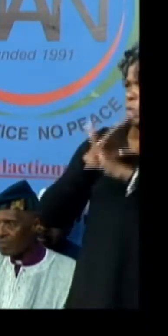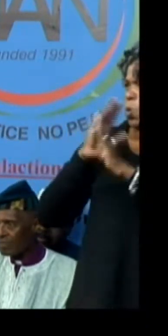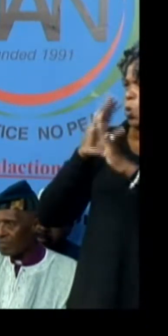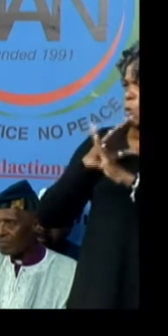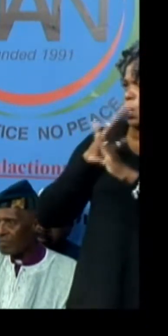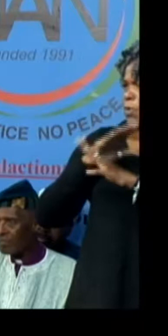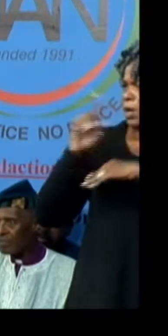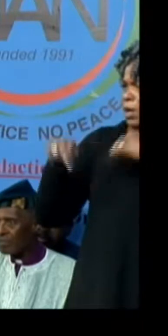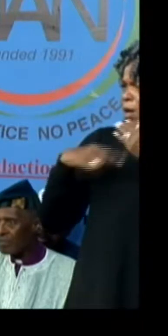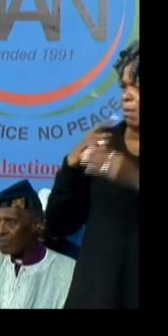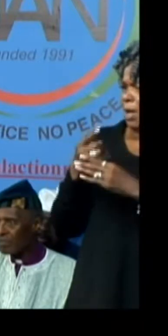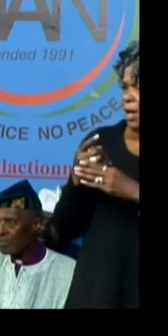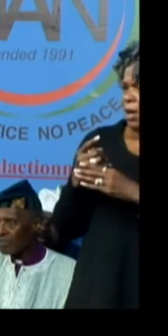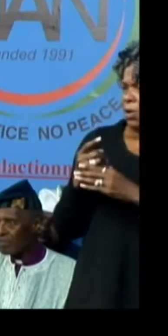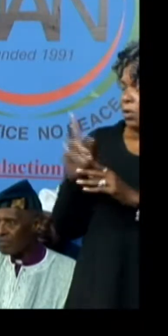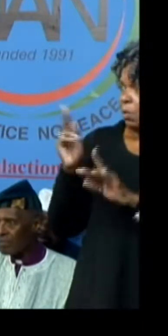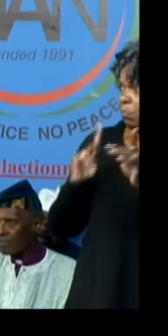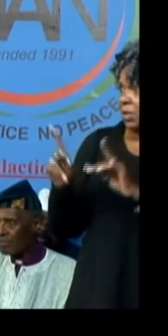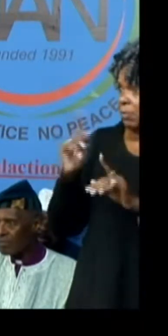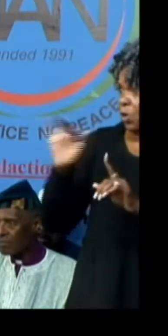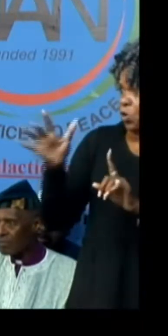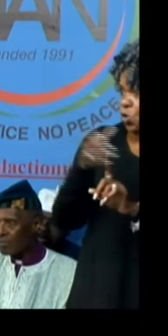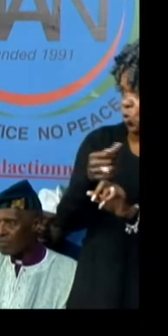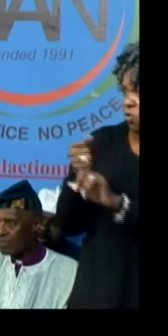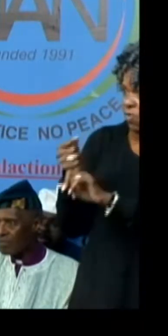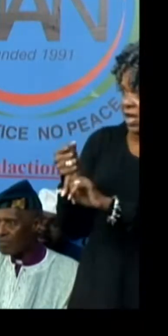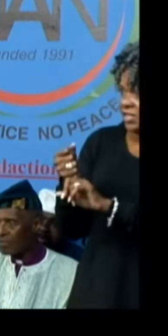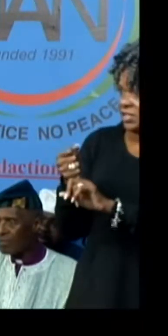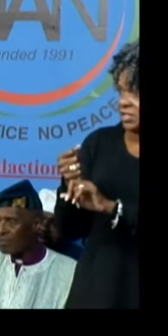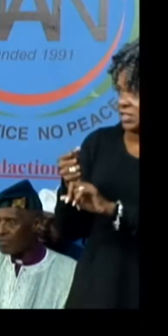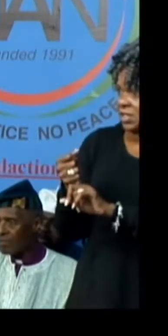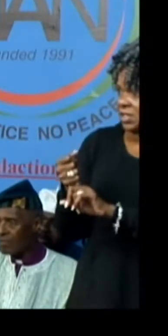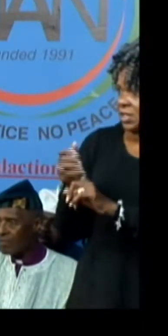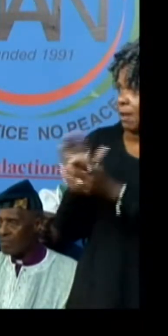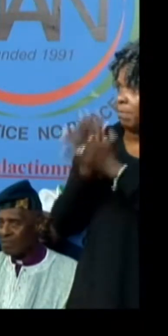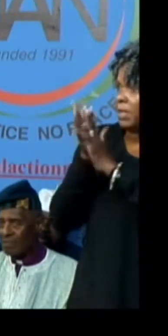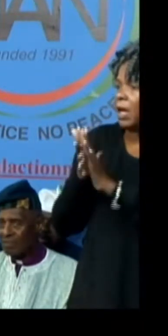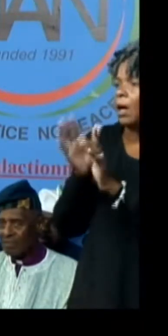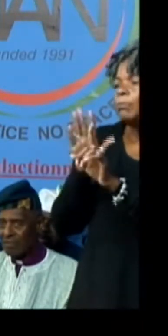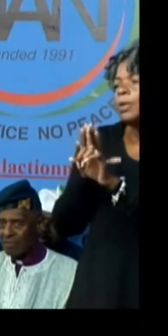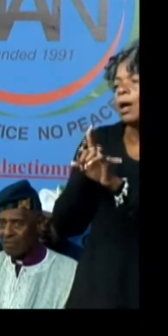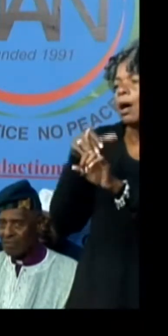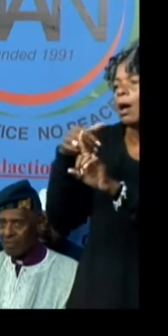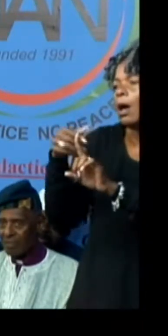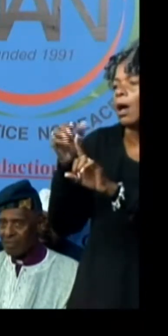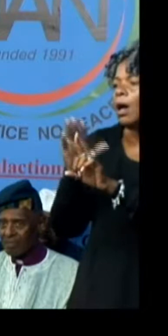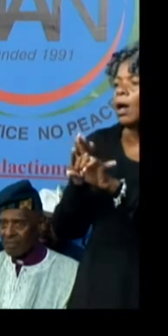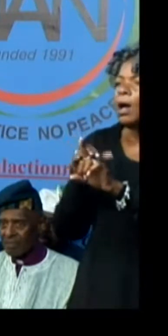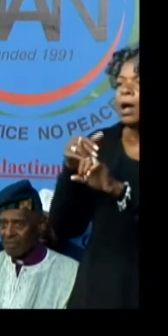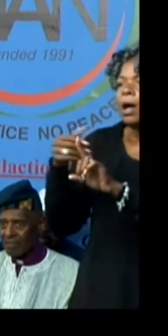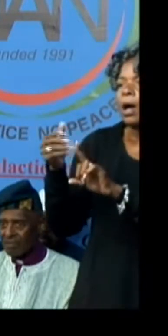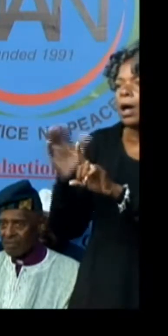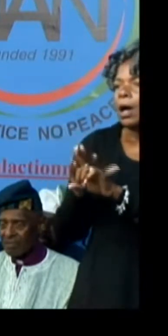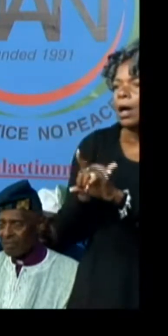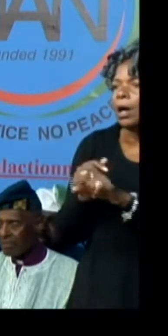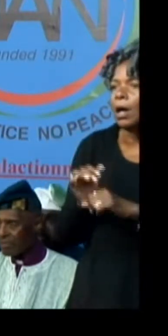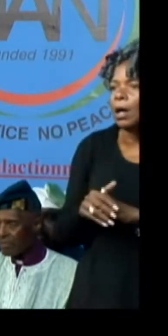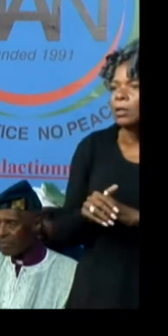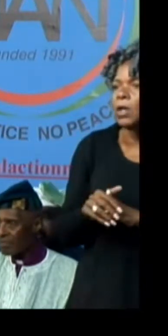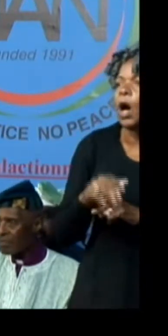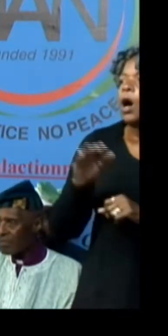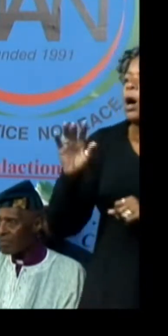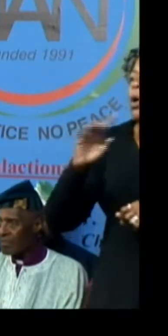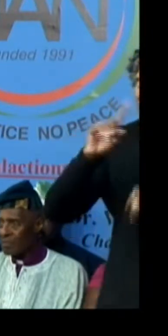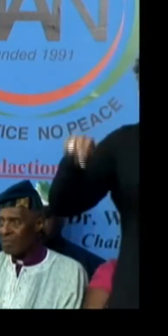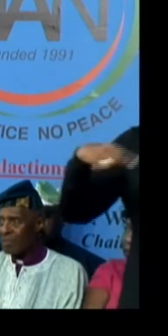they arrest with any kind of gentleness. Don't put their head down when you put them in the car.